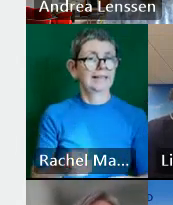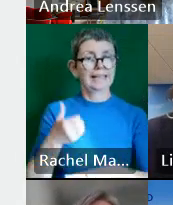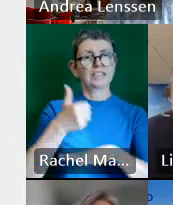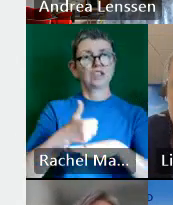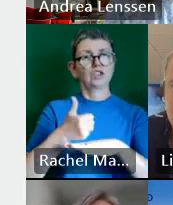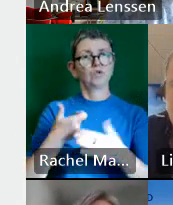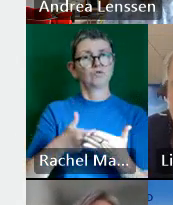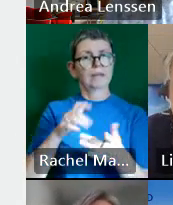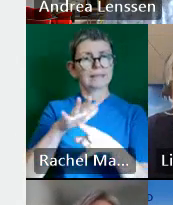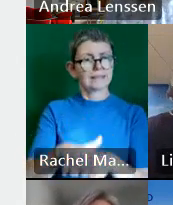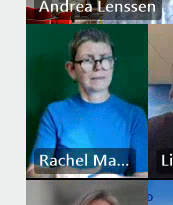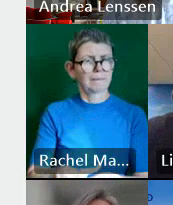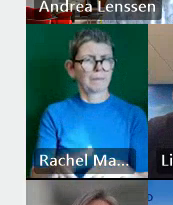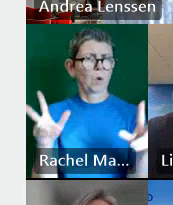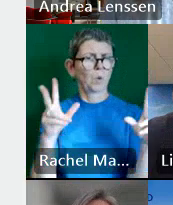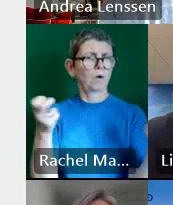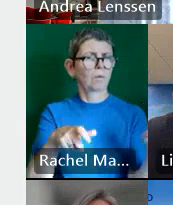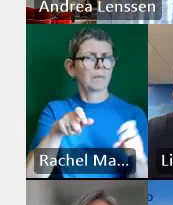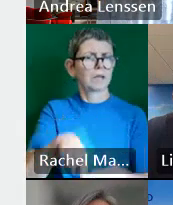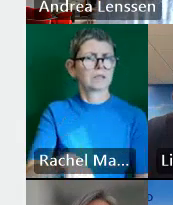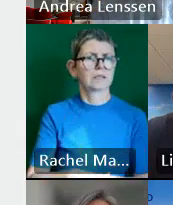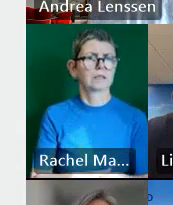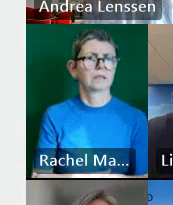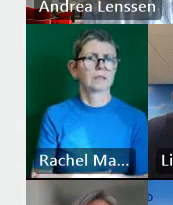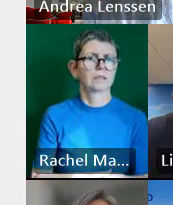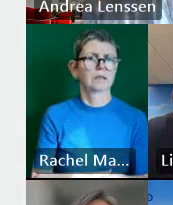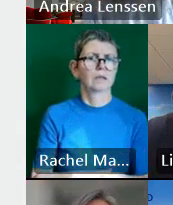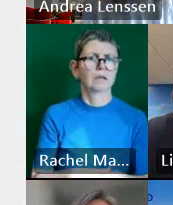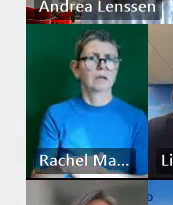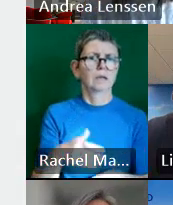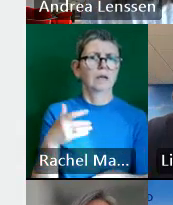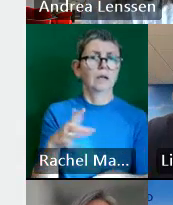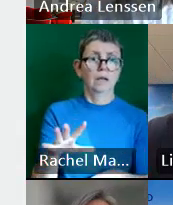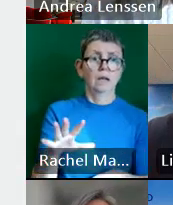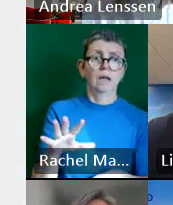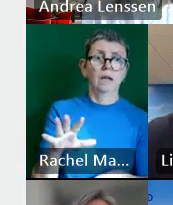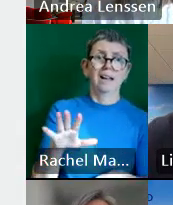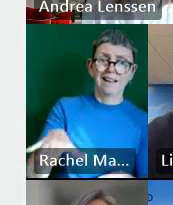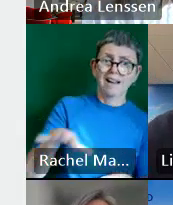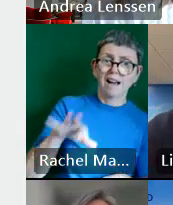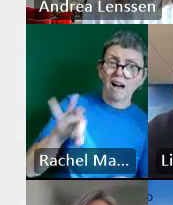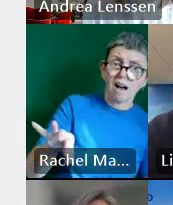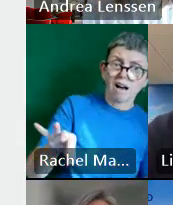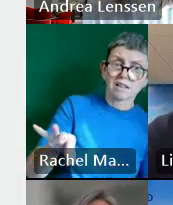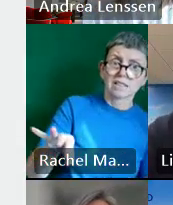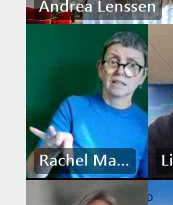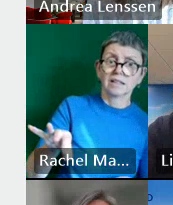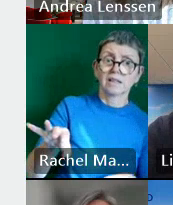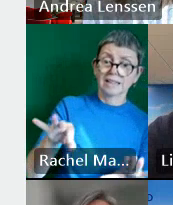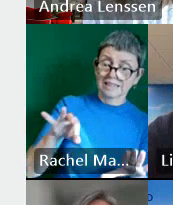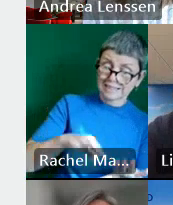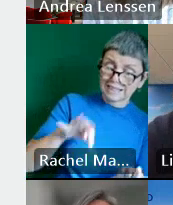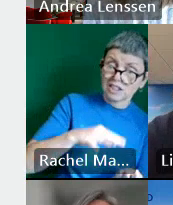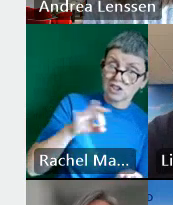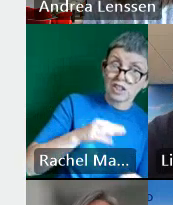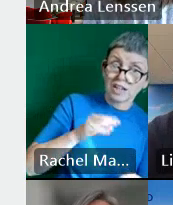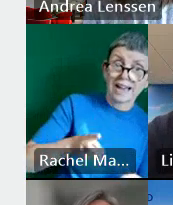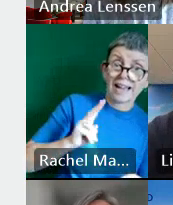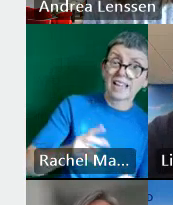one of the patients. It said, "And when they've asked, they have refused to stitch it back again. And they just told them to